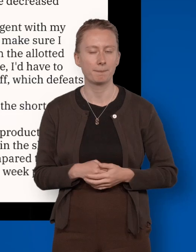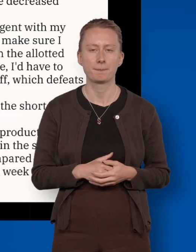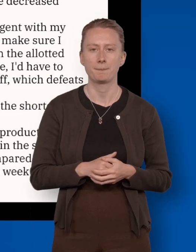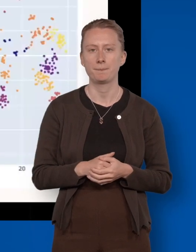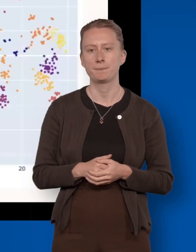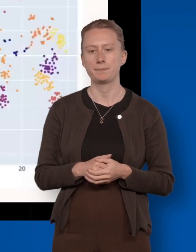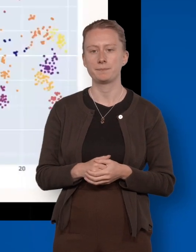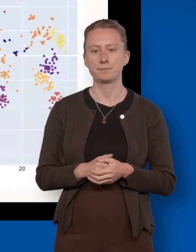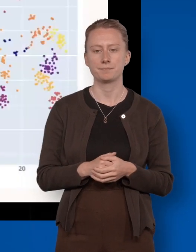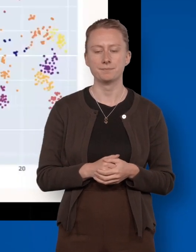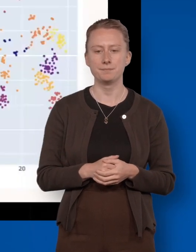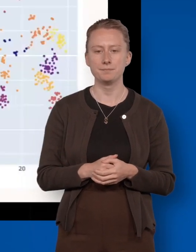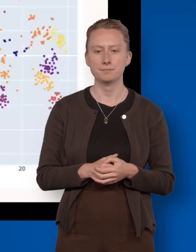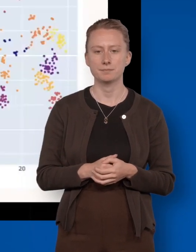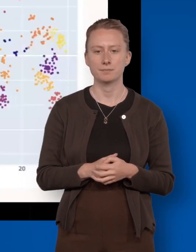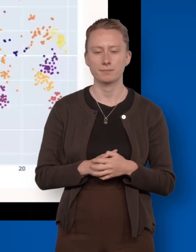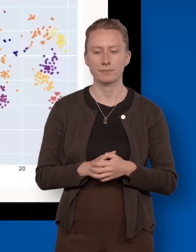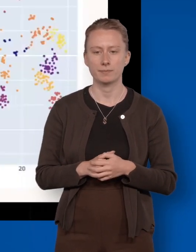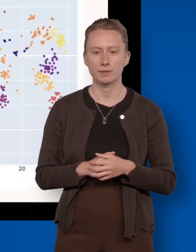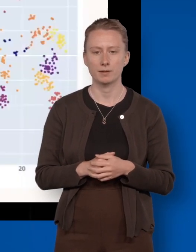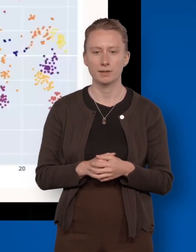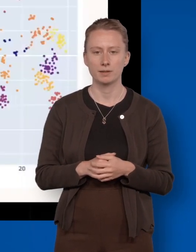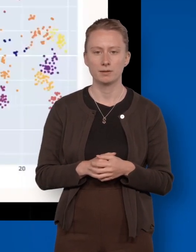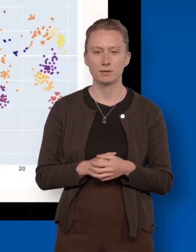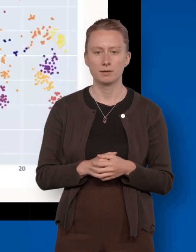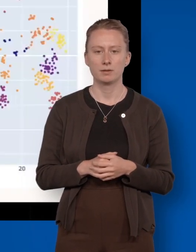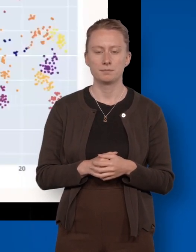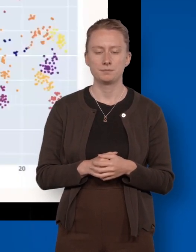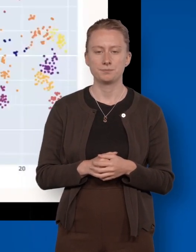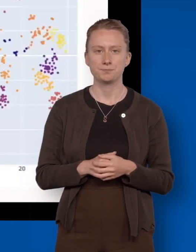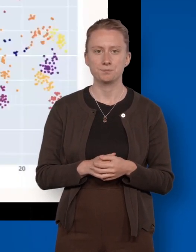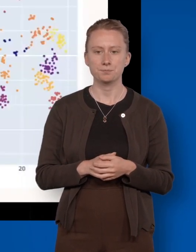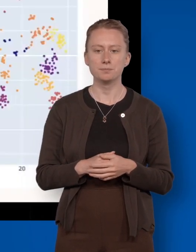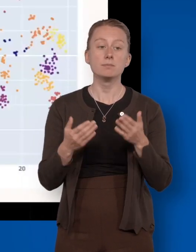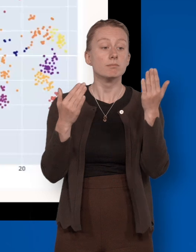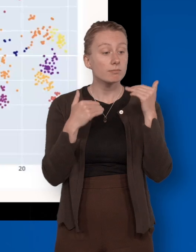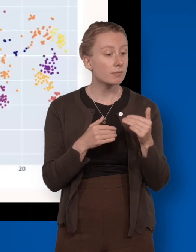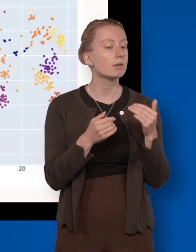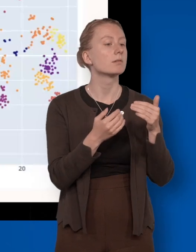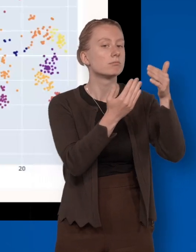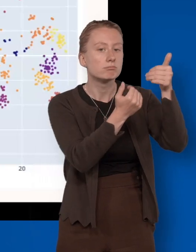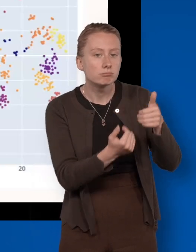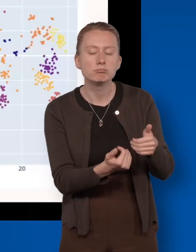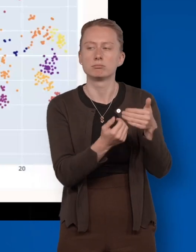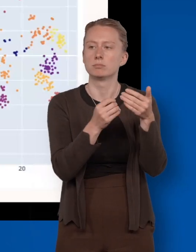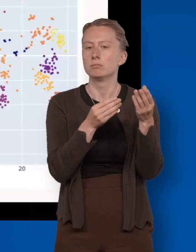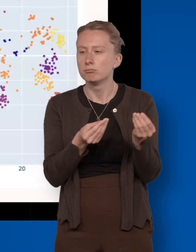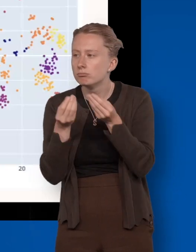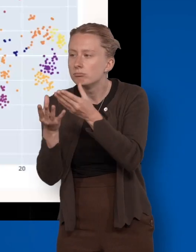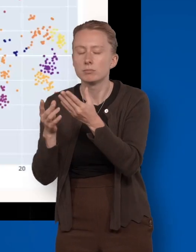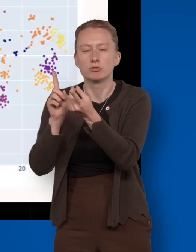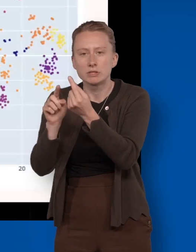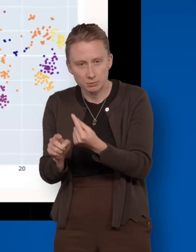And yeah. And then once we have all of these responses, we essentially